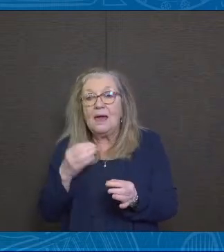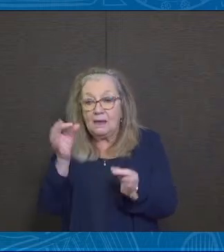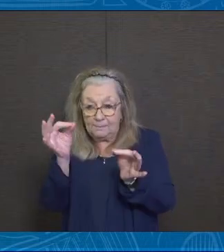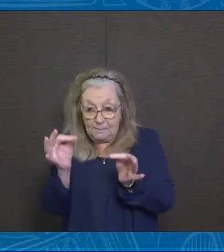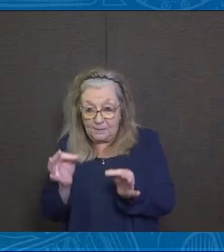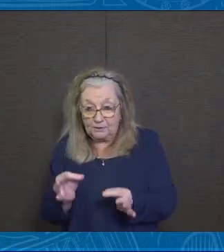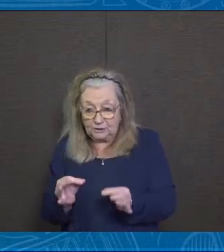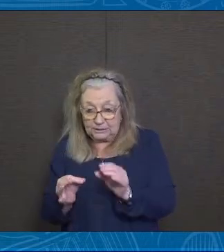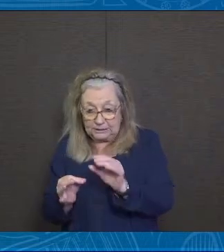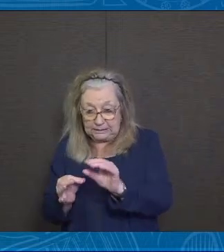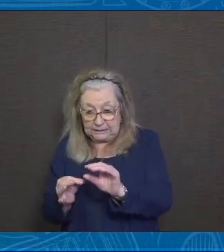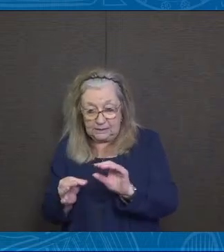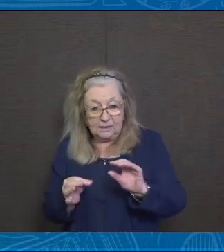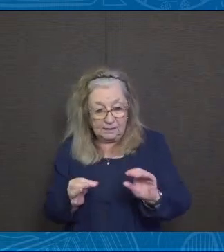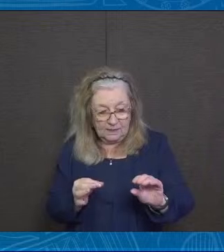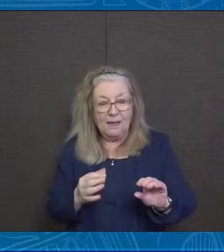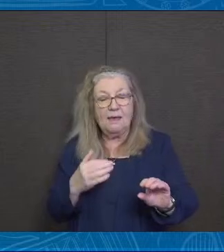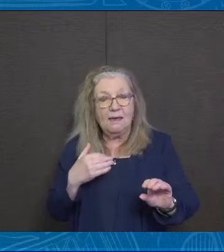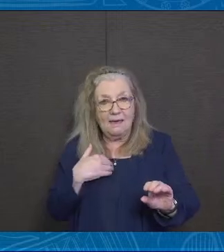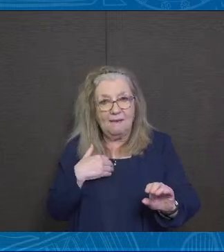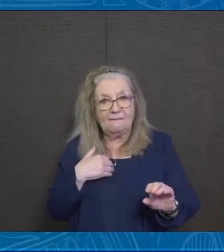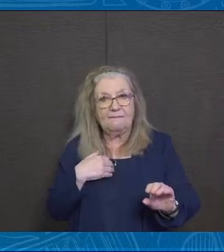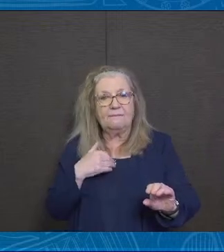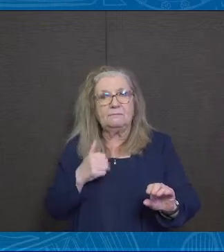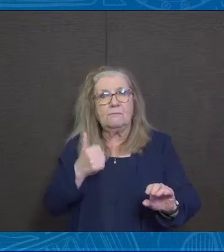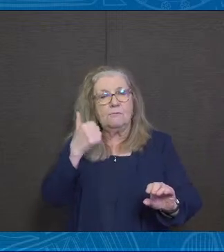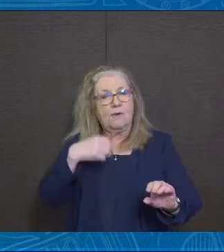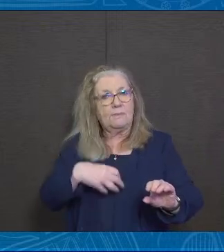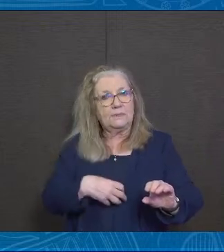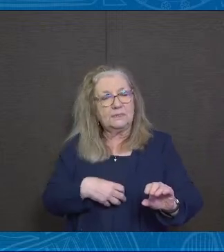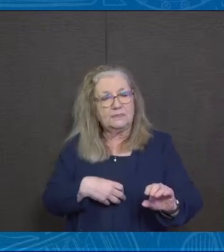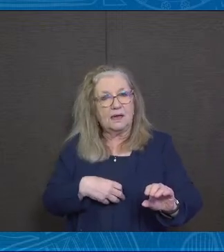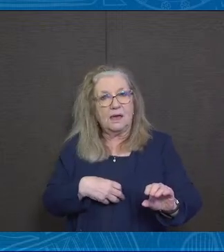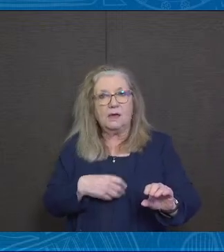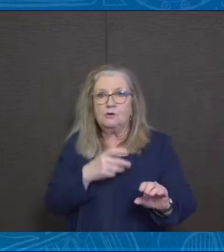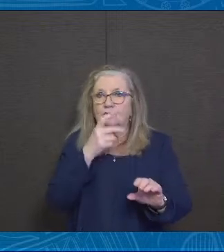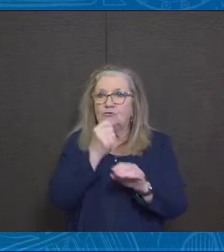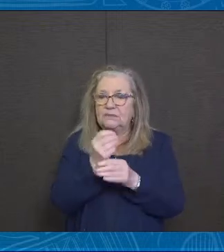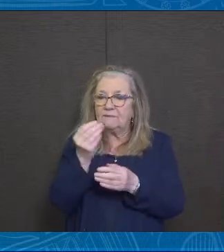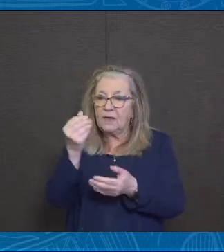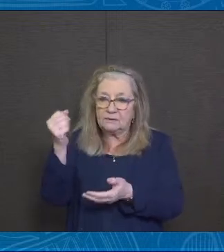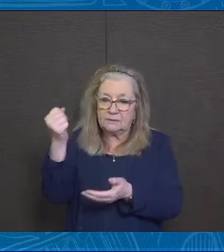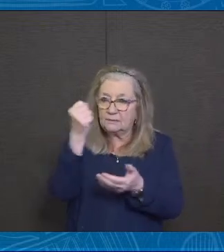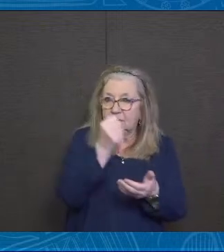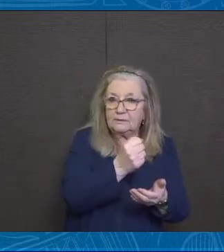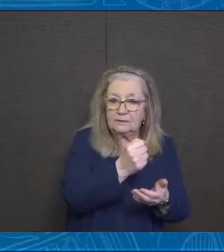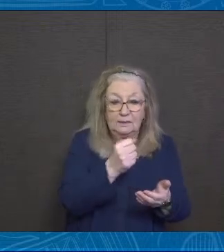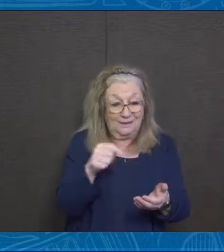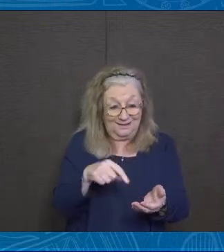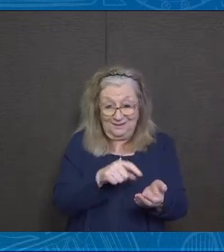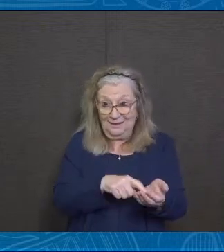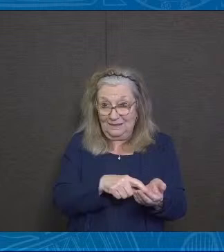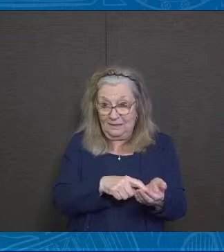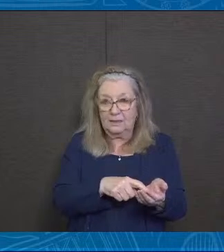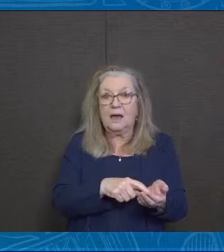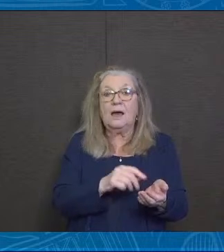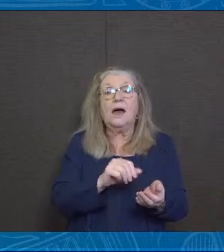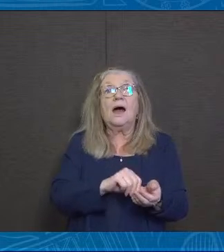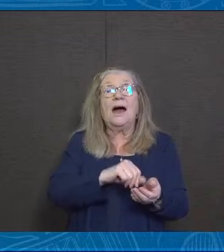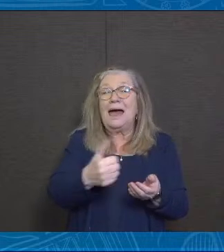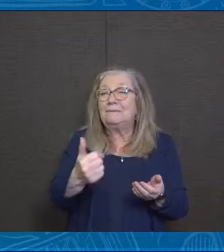Prime Minister's Disaster Trust Fund. This is a special purpose trust fund for relief and recovery